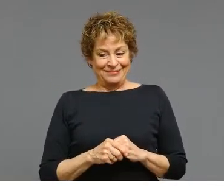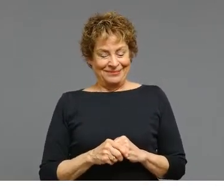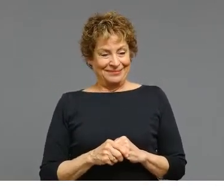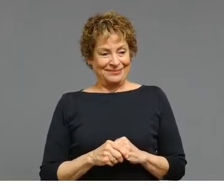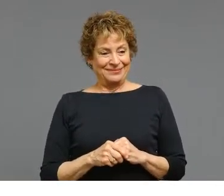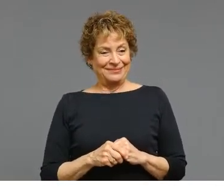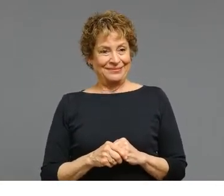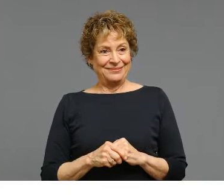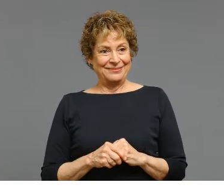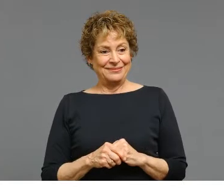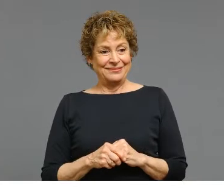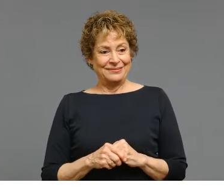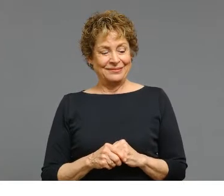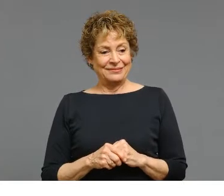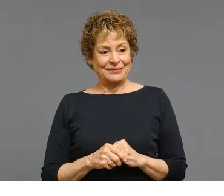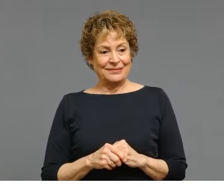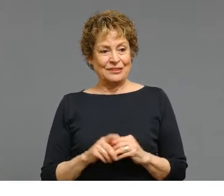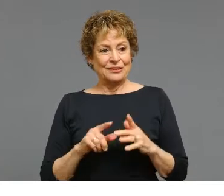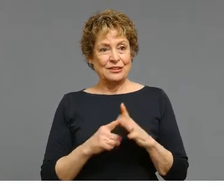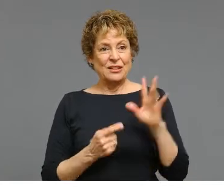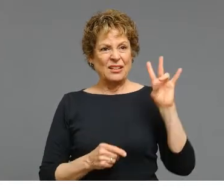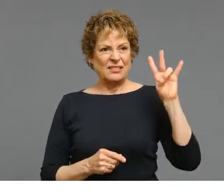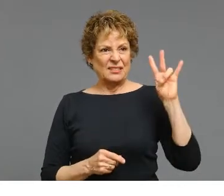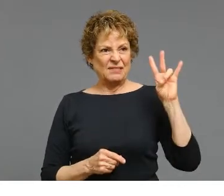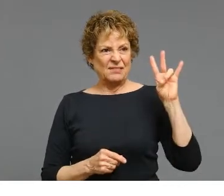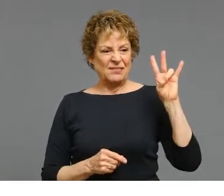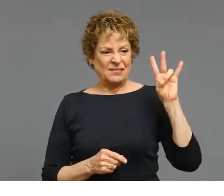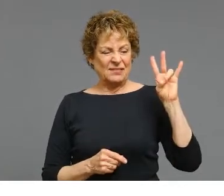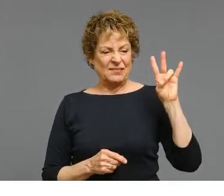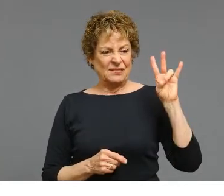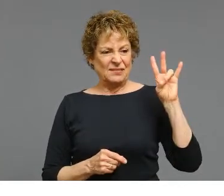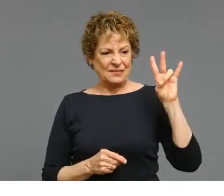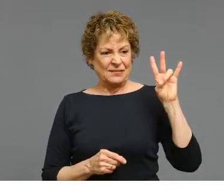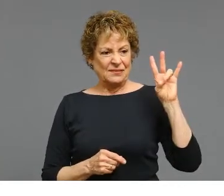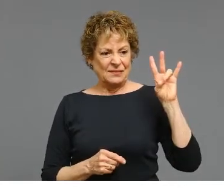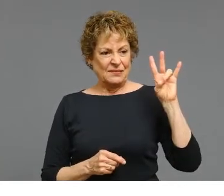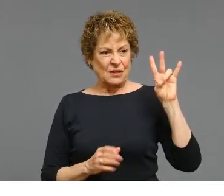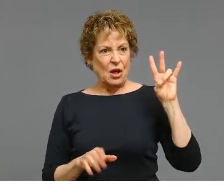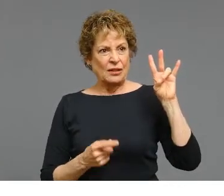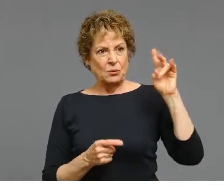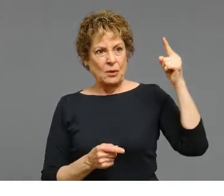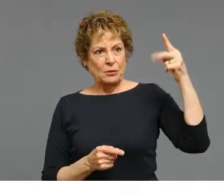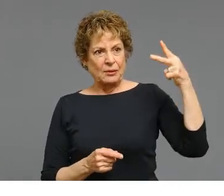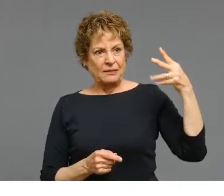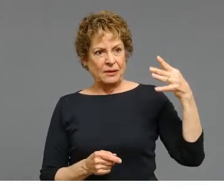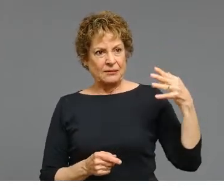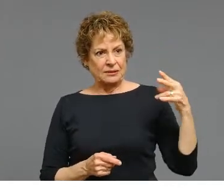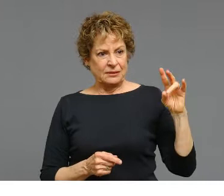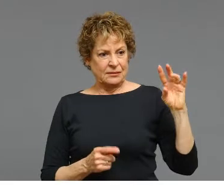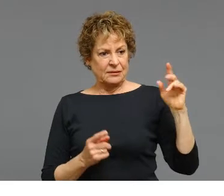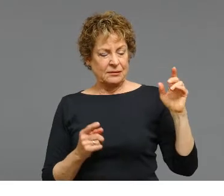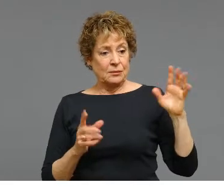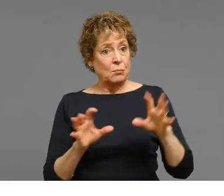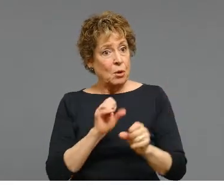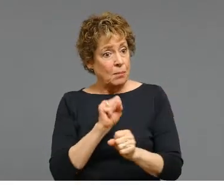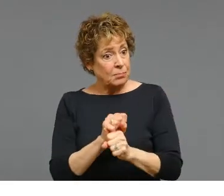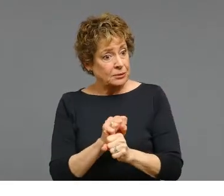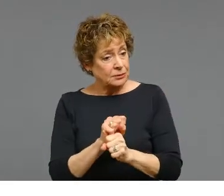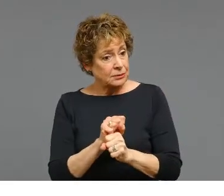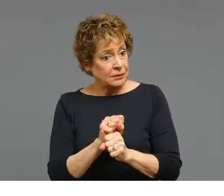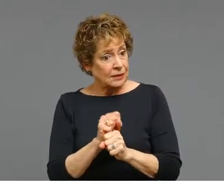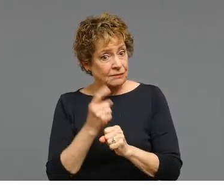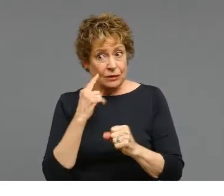All 7 sites remain operational at this time, and there are same-day appointments that are also made